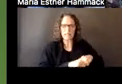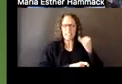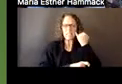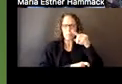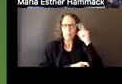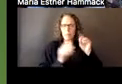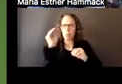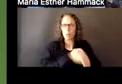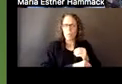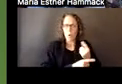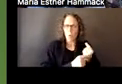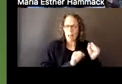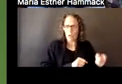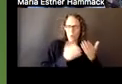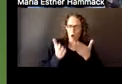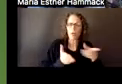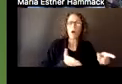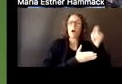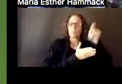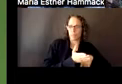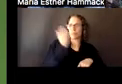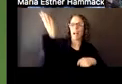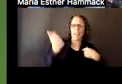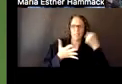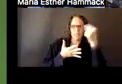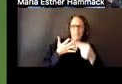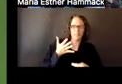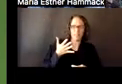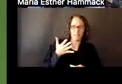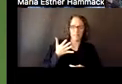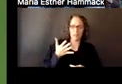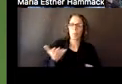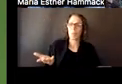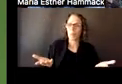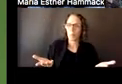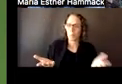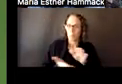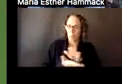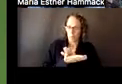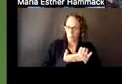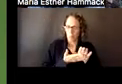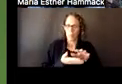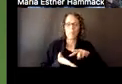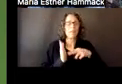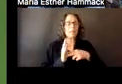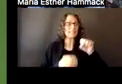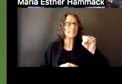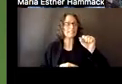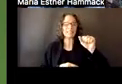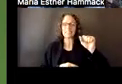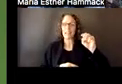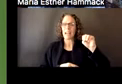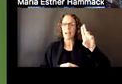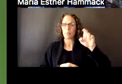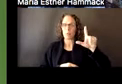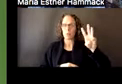instance, Samuel Webb basically asked a few very important questions of the Vice President of Mexico, which at